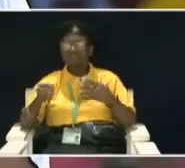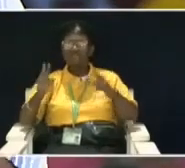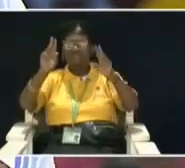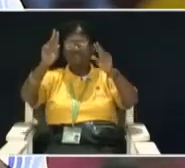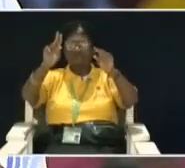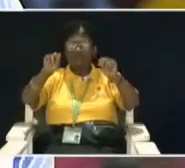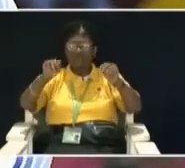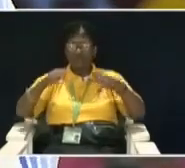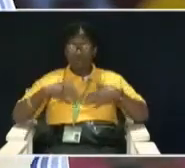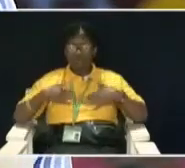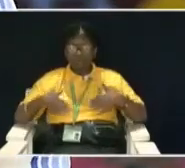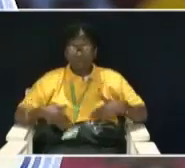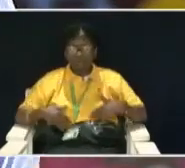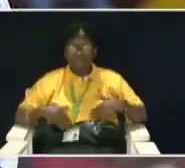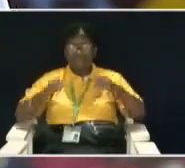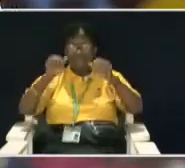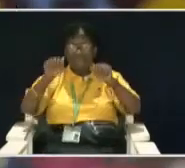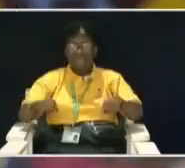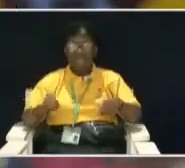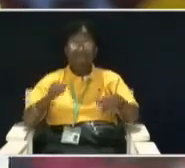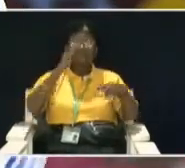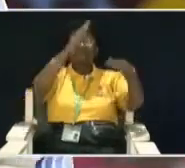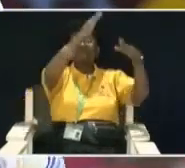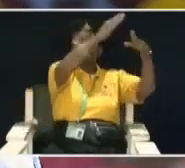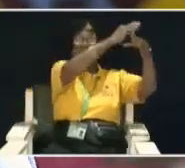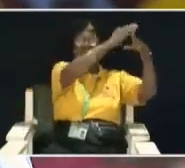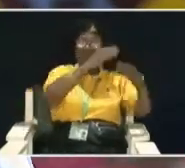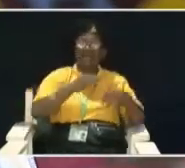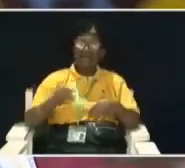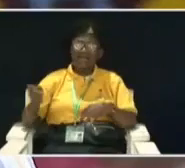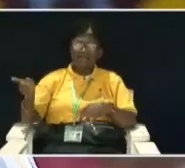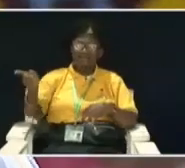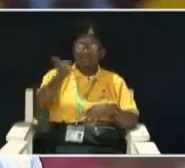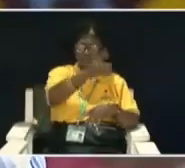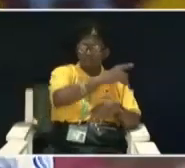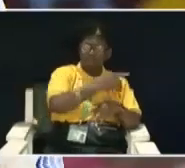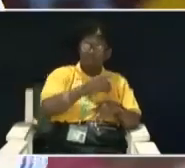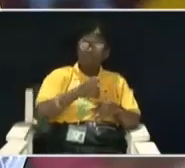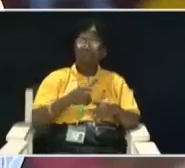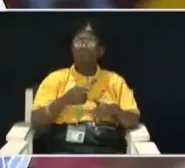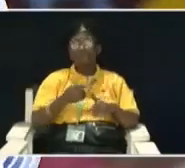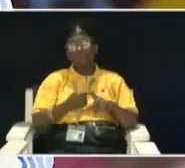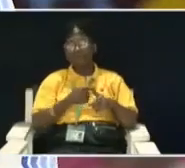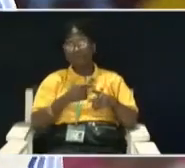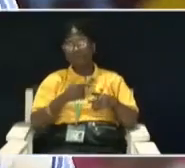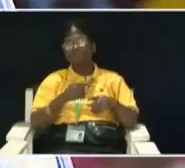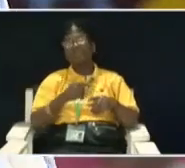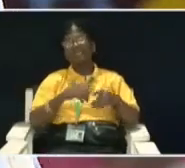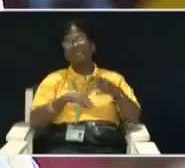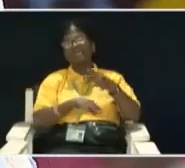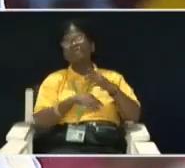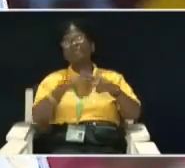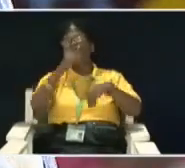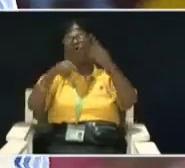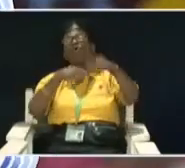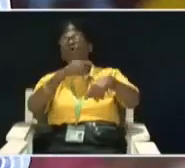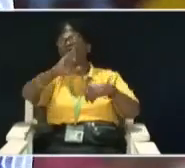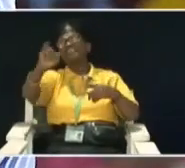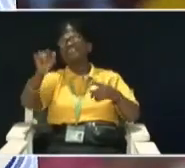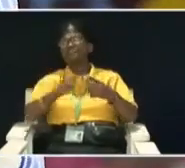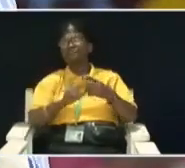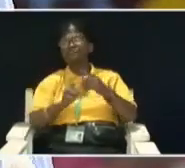nobody can hinder you from accessing God. He shields you from